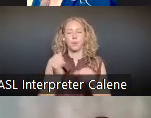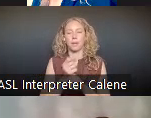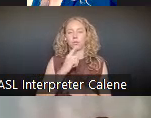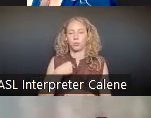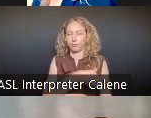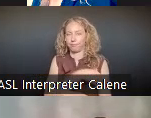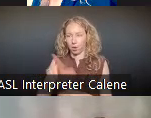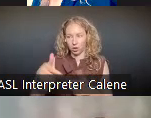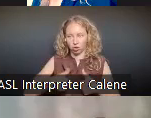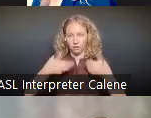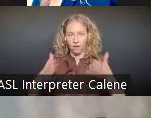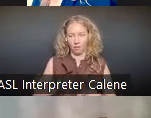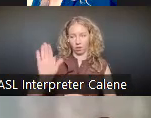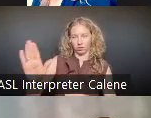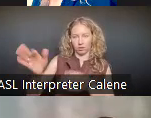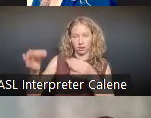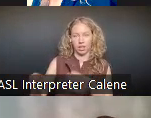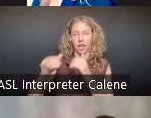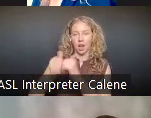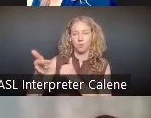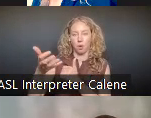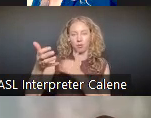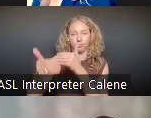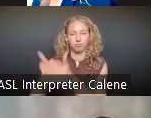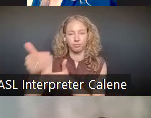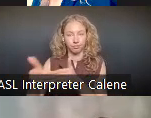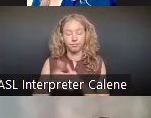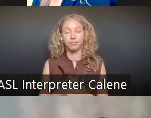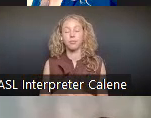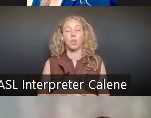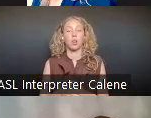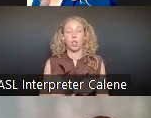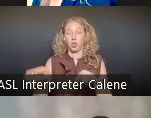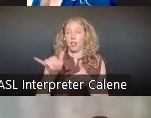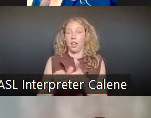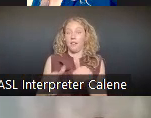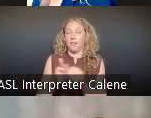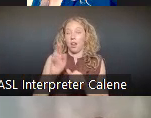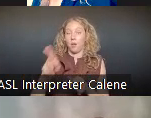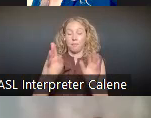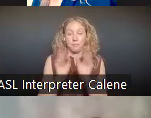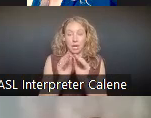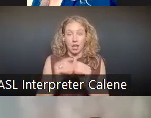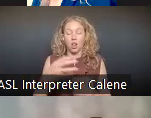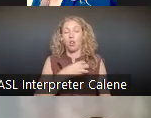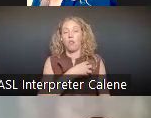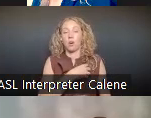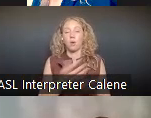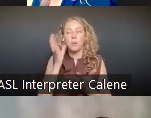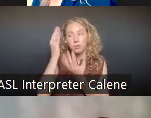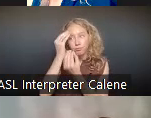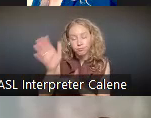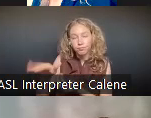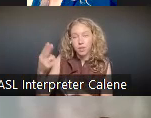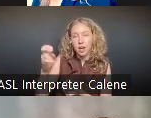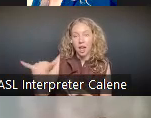the survivor to determine how they want to proceed, right? So during that follow-up meeting, law enforcement might let them know, like, hey,